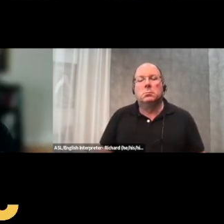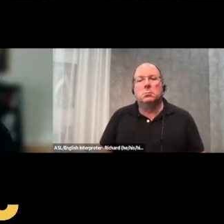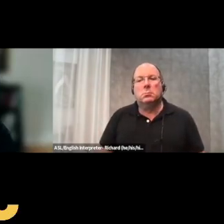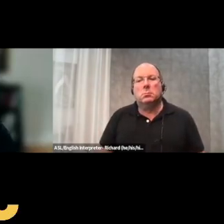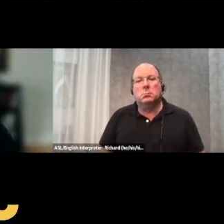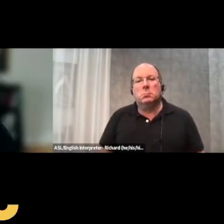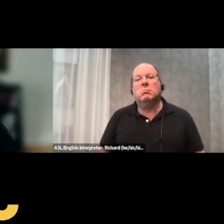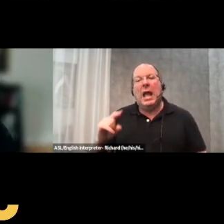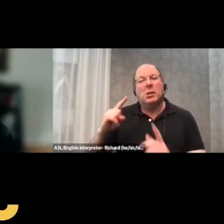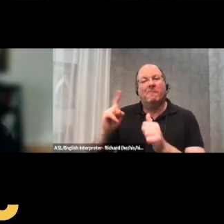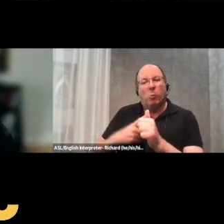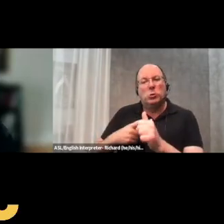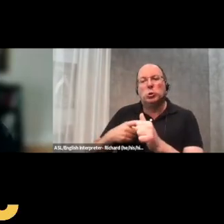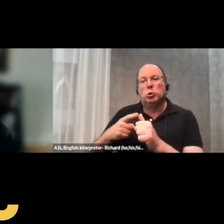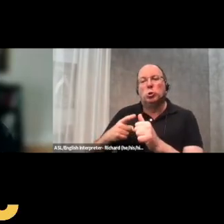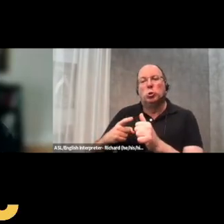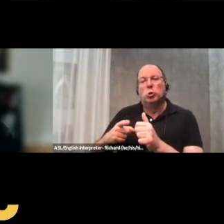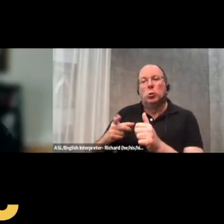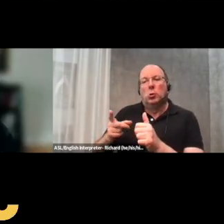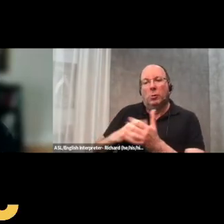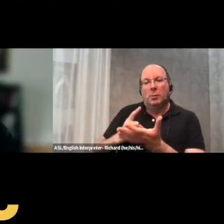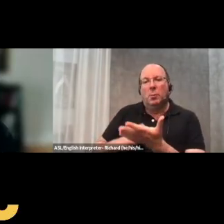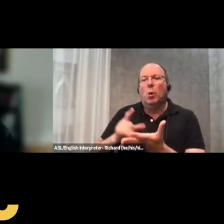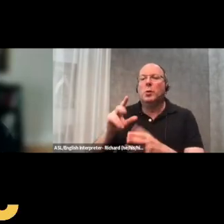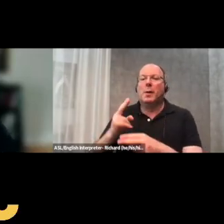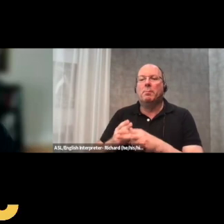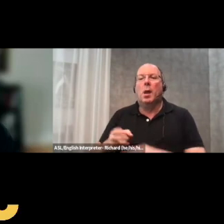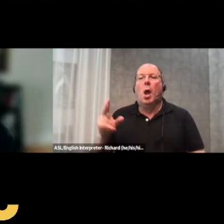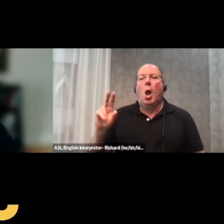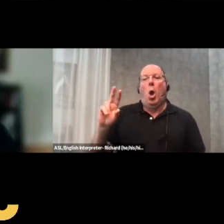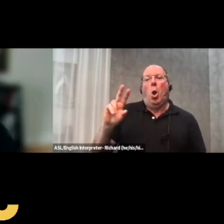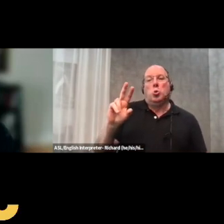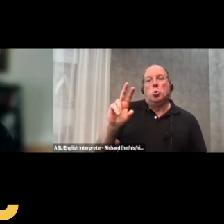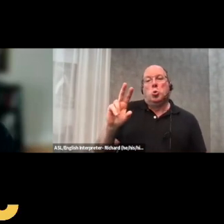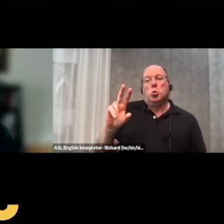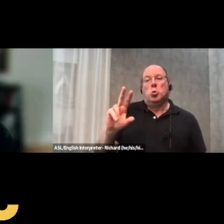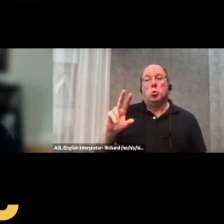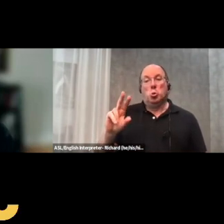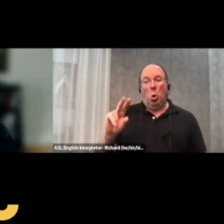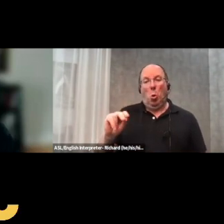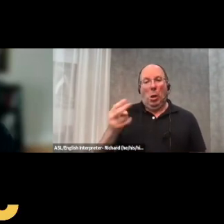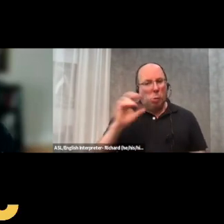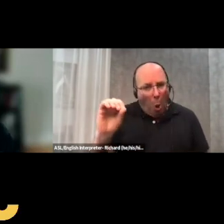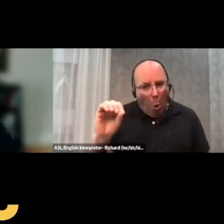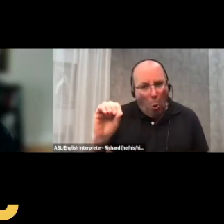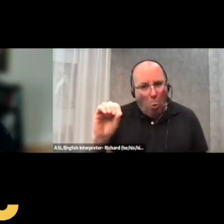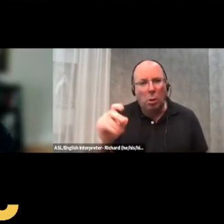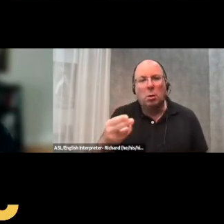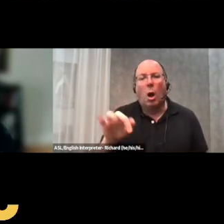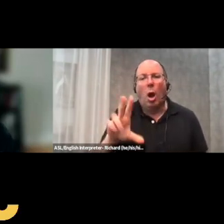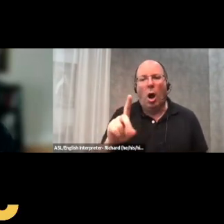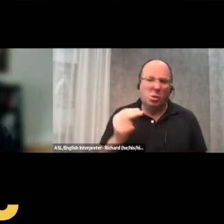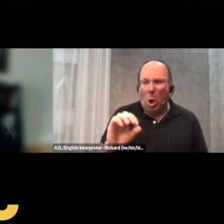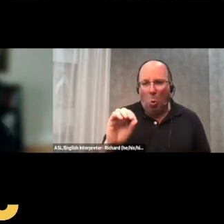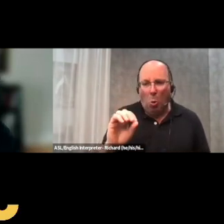be the starting point for your boundaries. We also want to think about hard and soft no's. So a hard no would